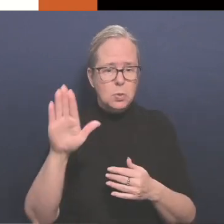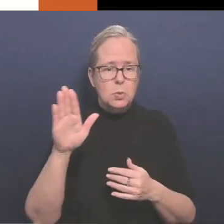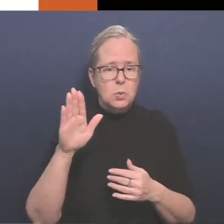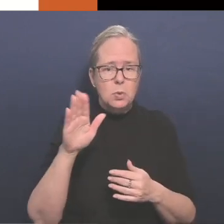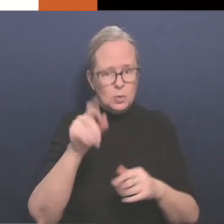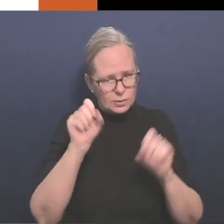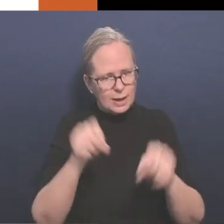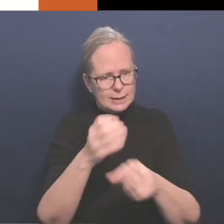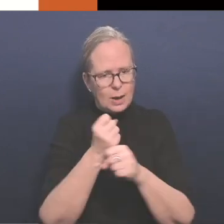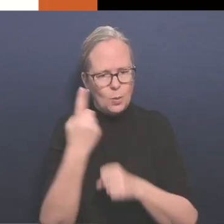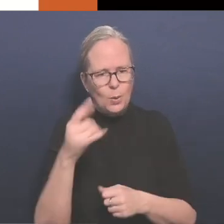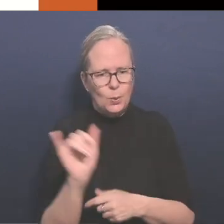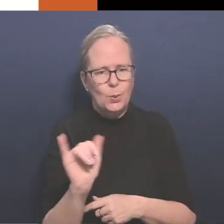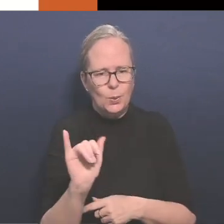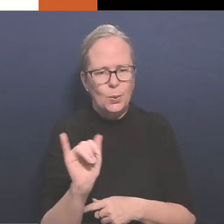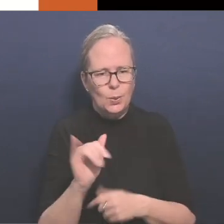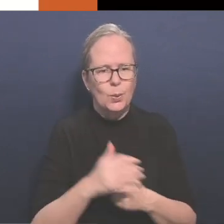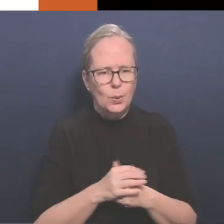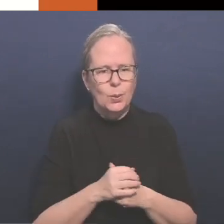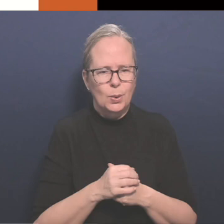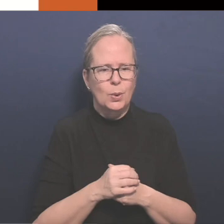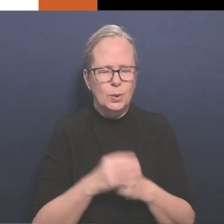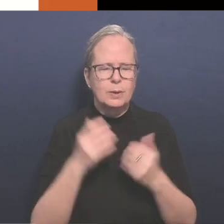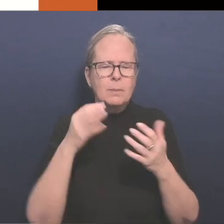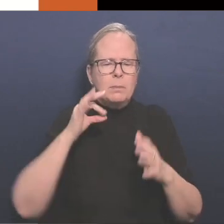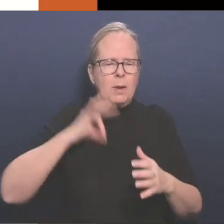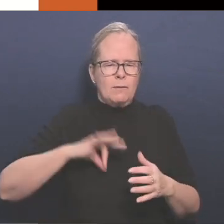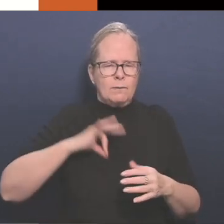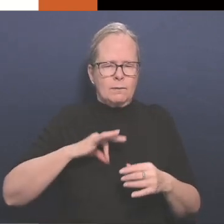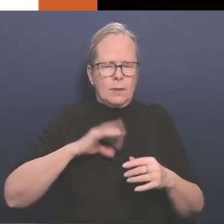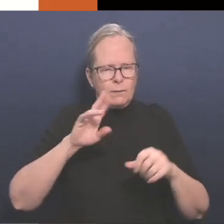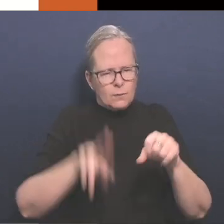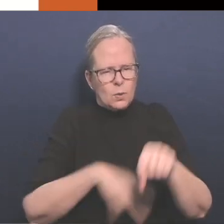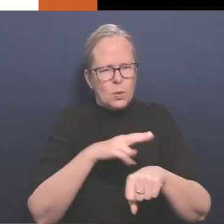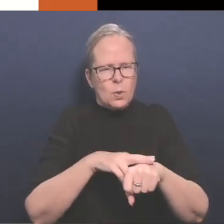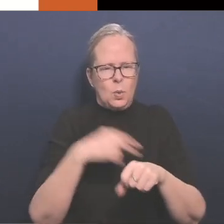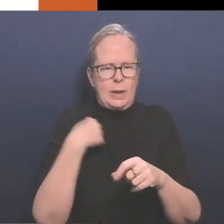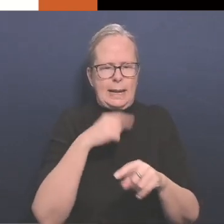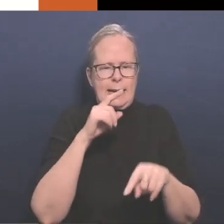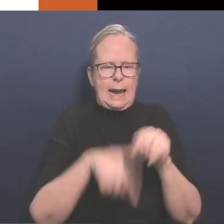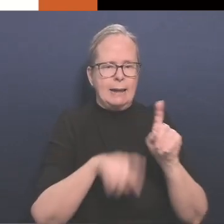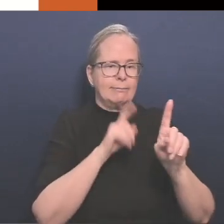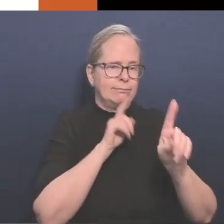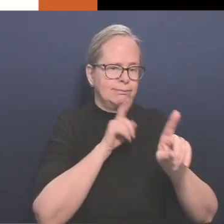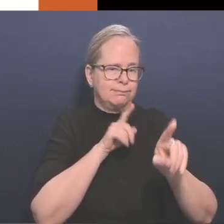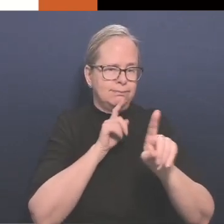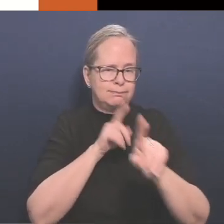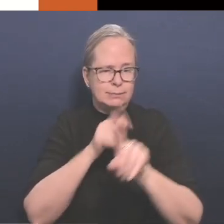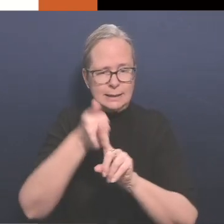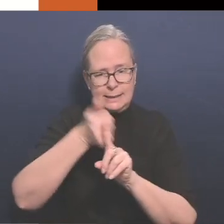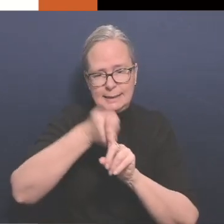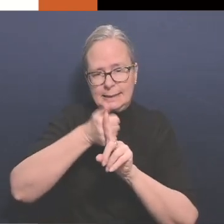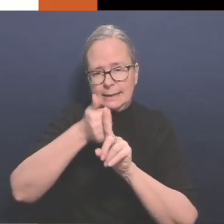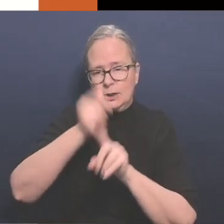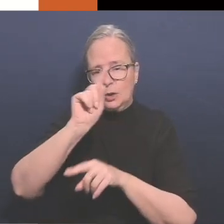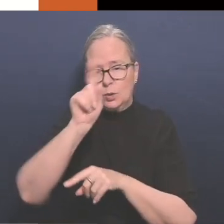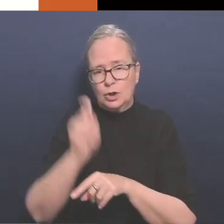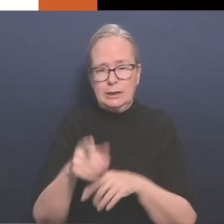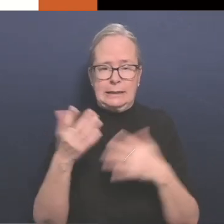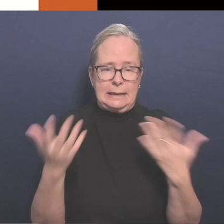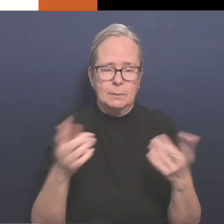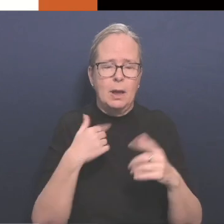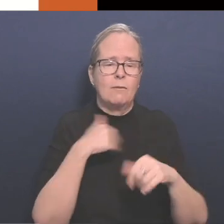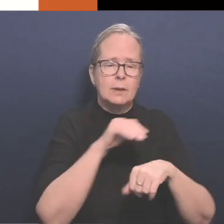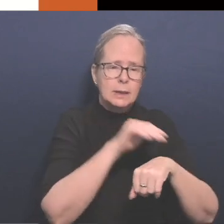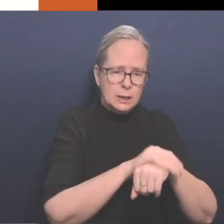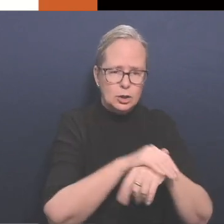work. So now we're going to pass it over to David, who's going to bring up the Benefits Wayfinder, and I